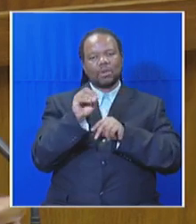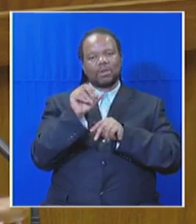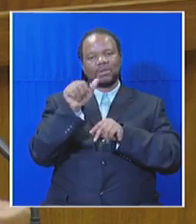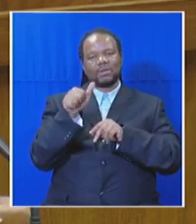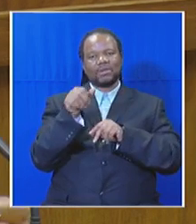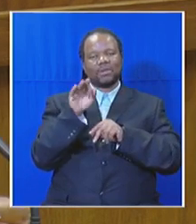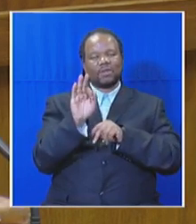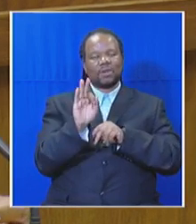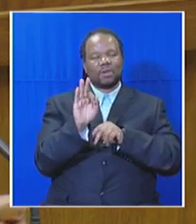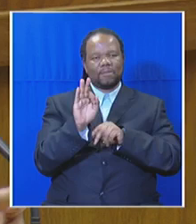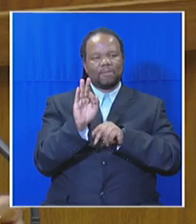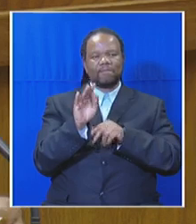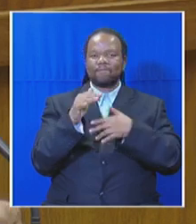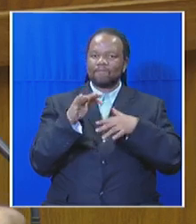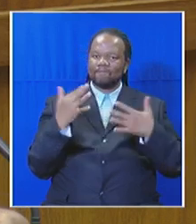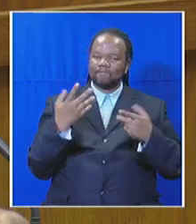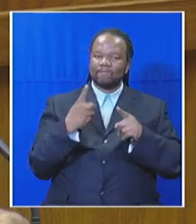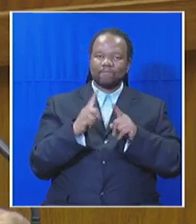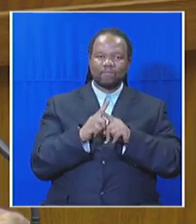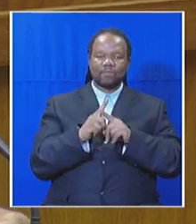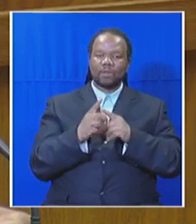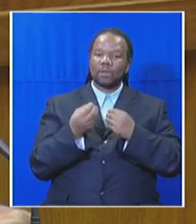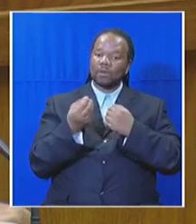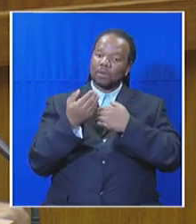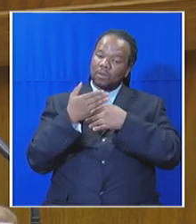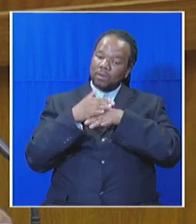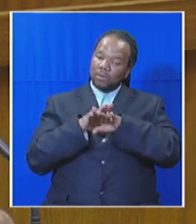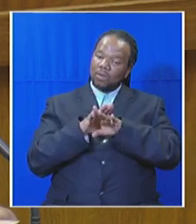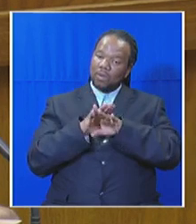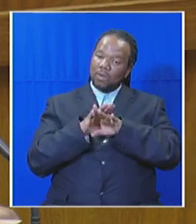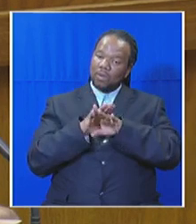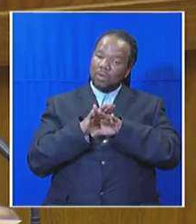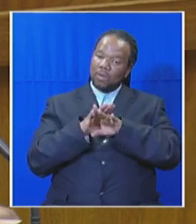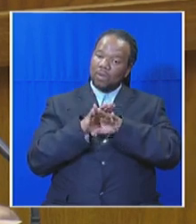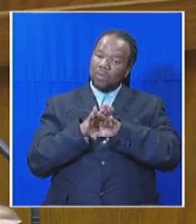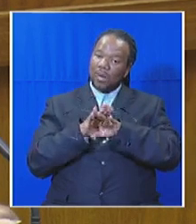These include the integrated high-speed train network,